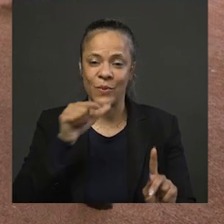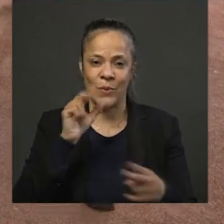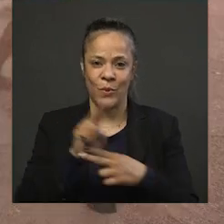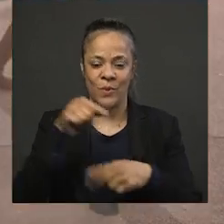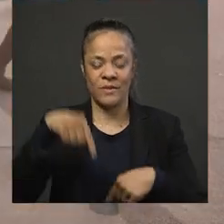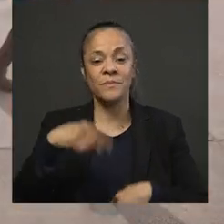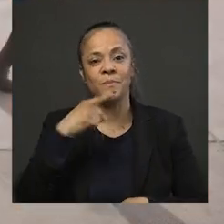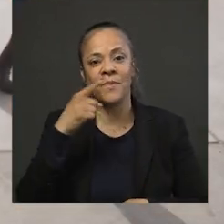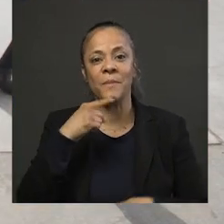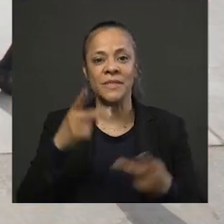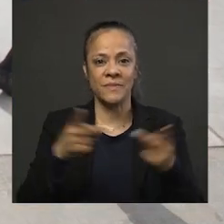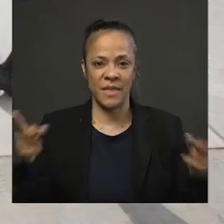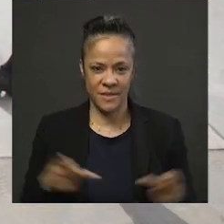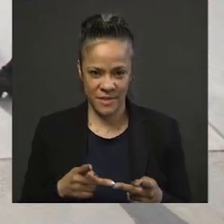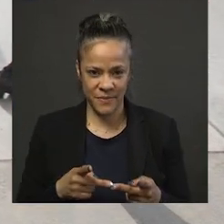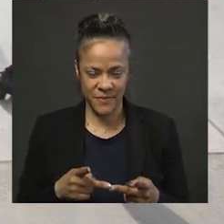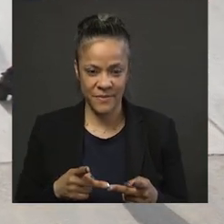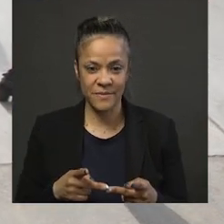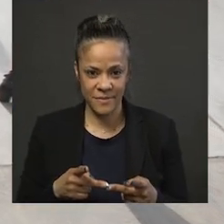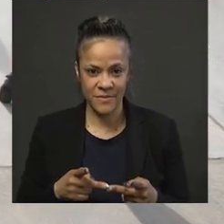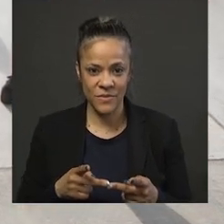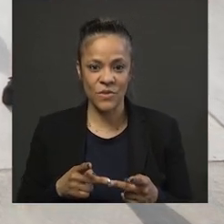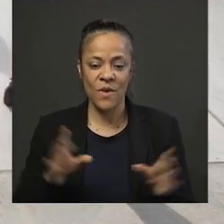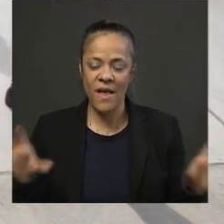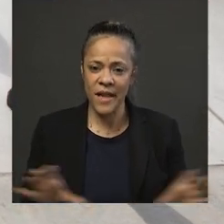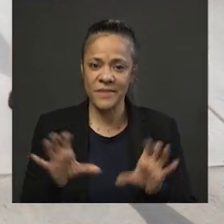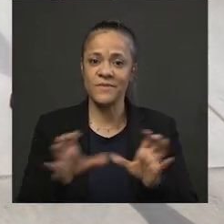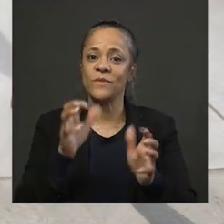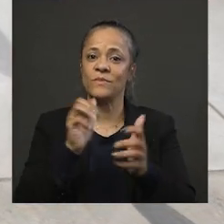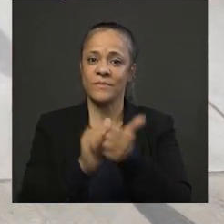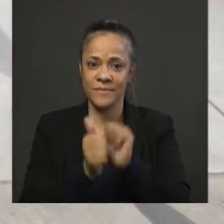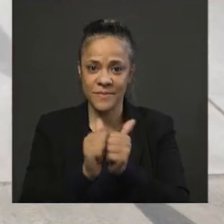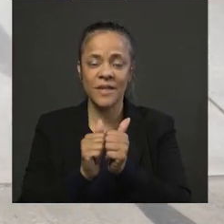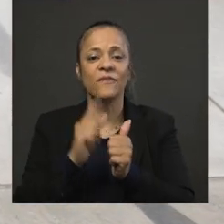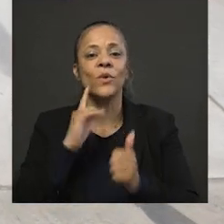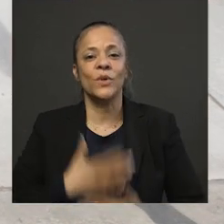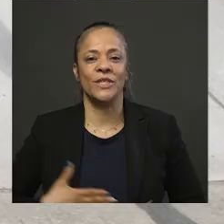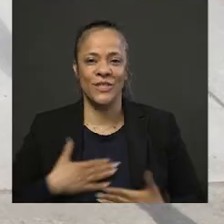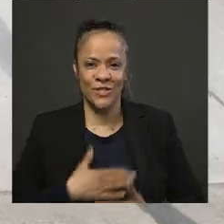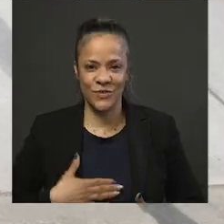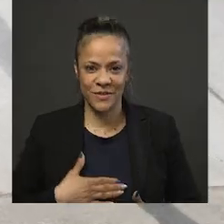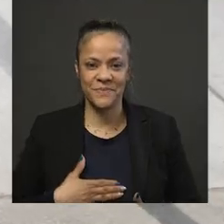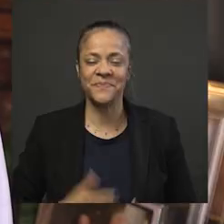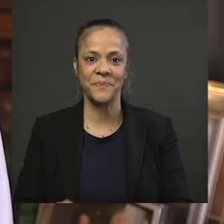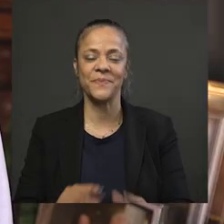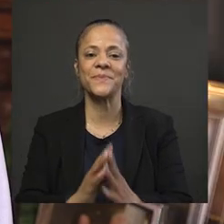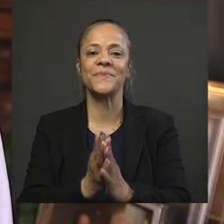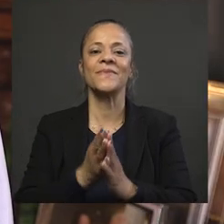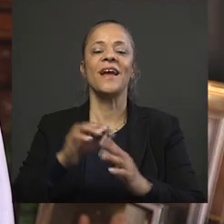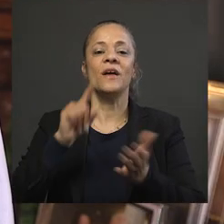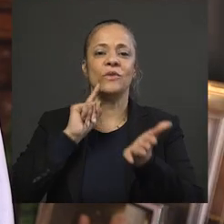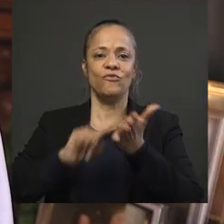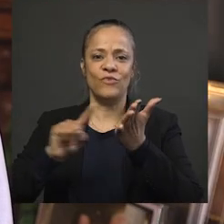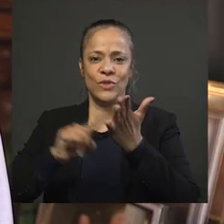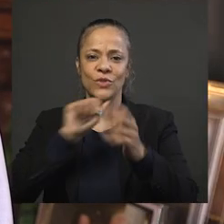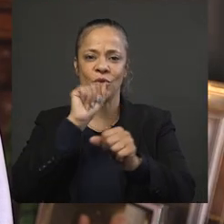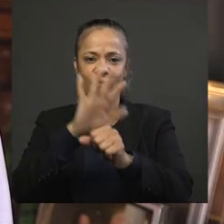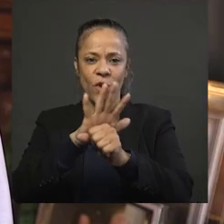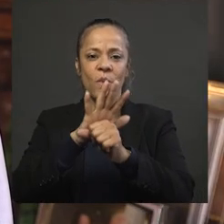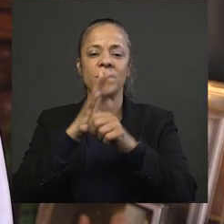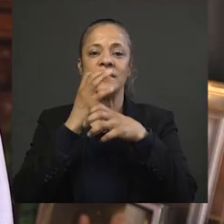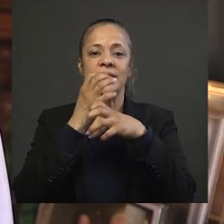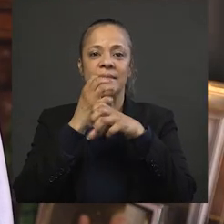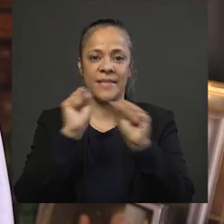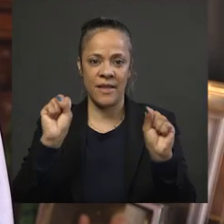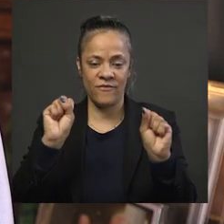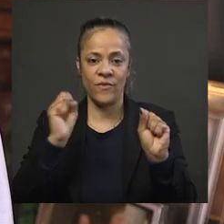not only to actively recreate in a sports capacity, but for any leisure activity that you can think of. Research confirms a safe and stable